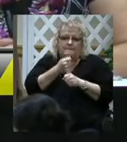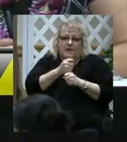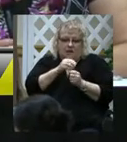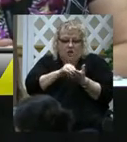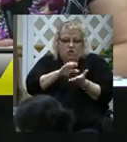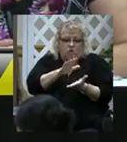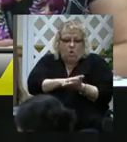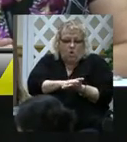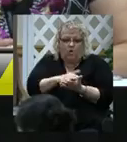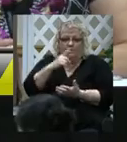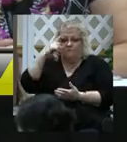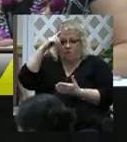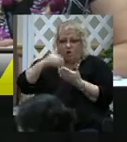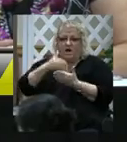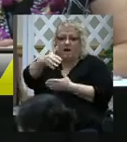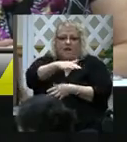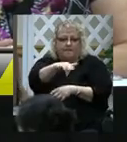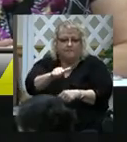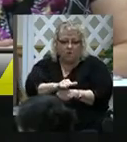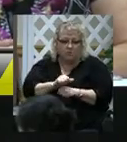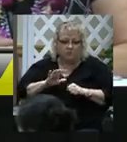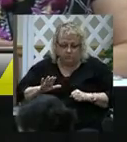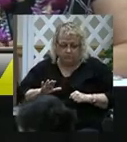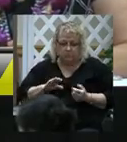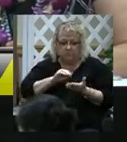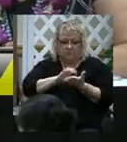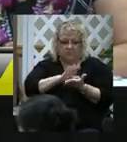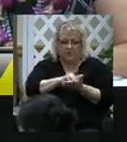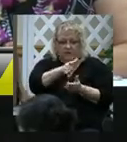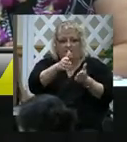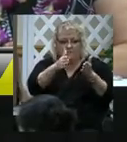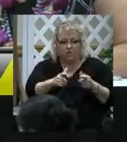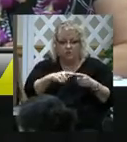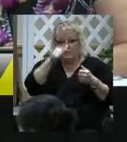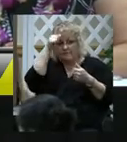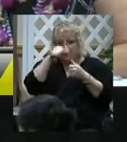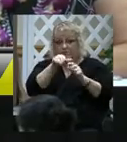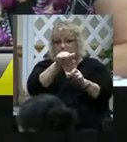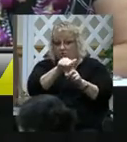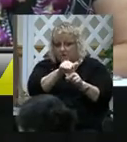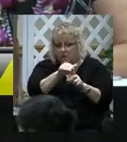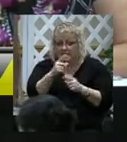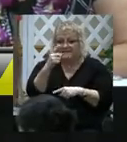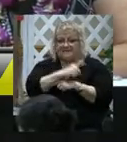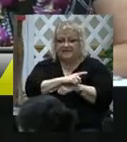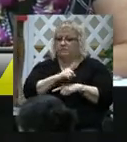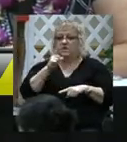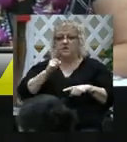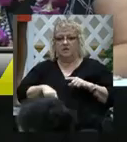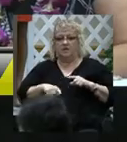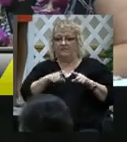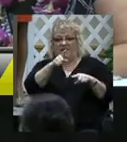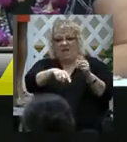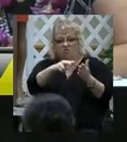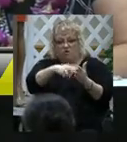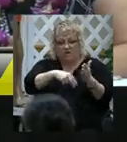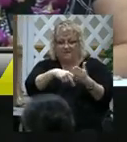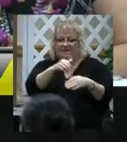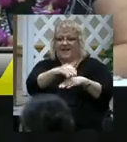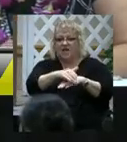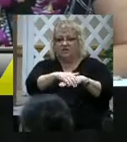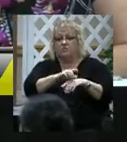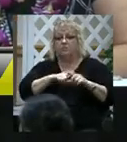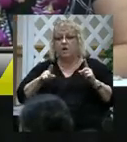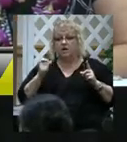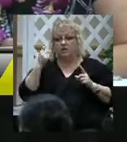for example, for the next appointment, making a note for the person to remember if they just cannot read English.